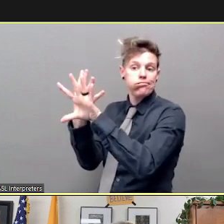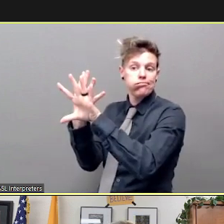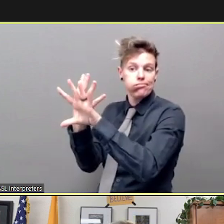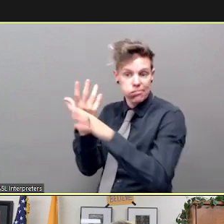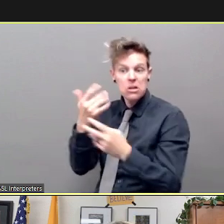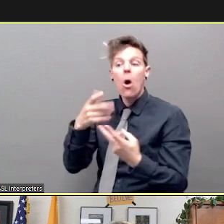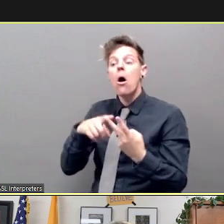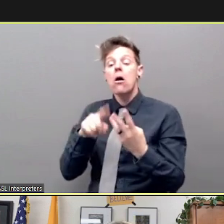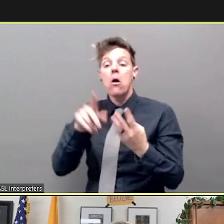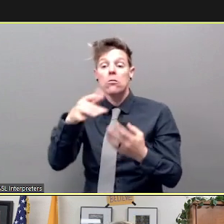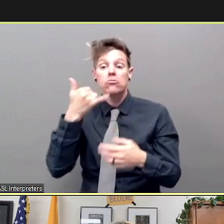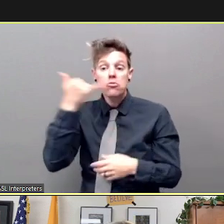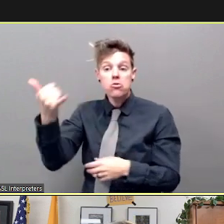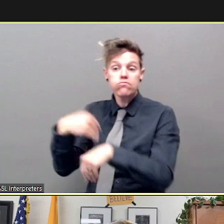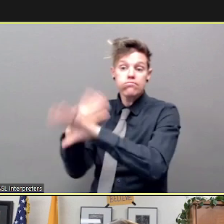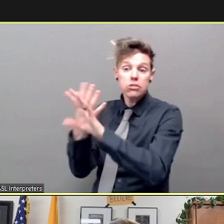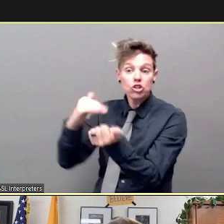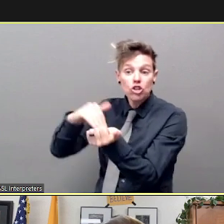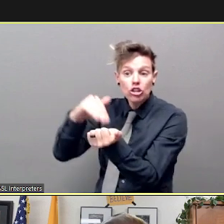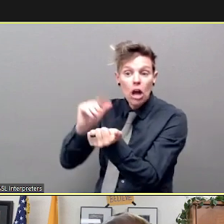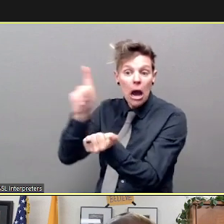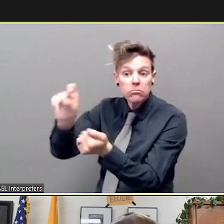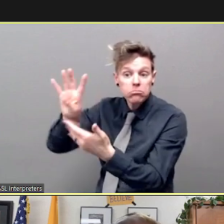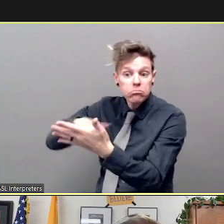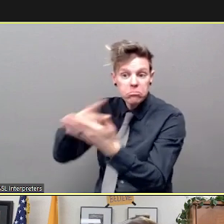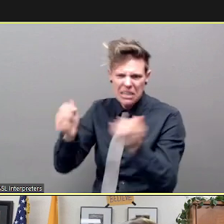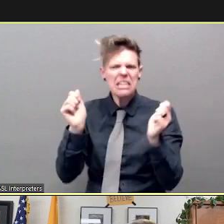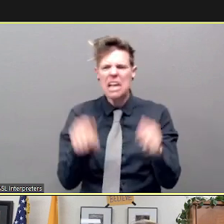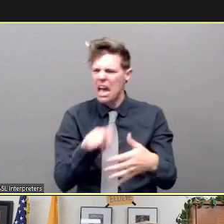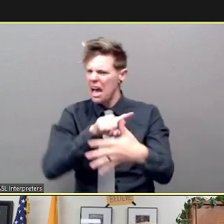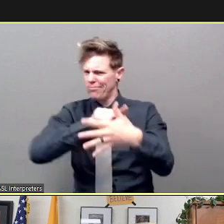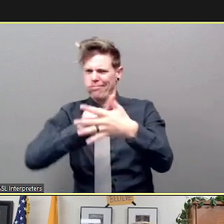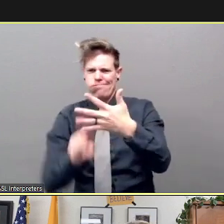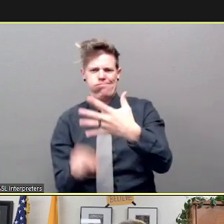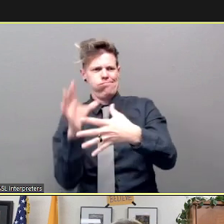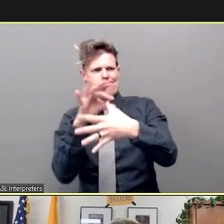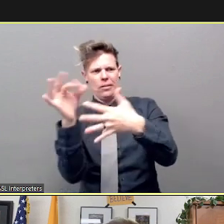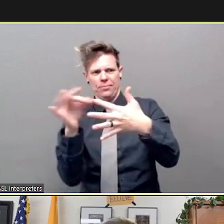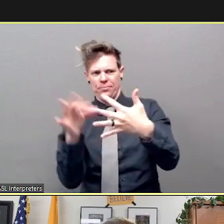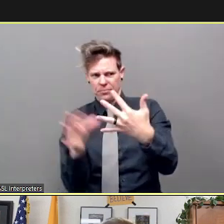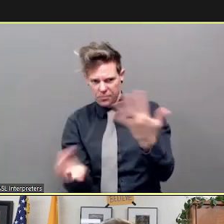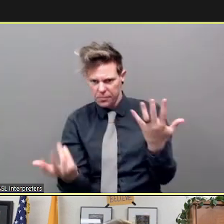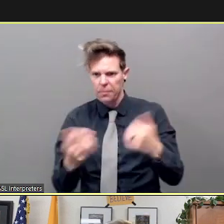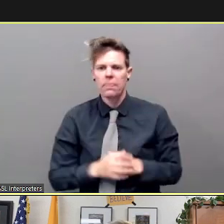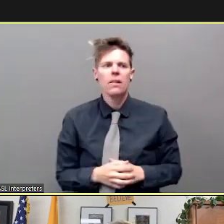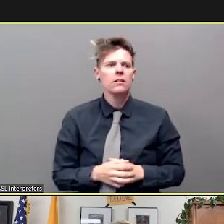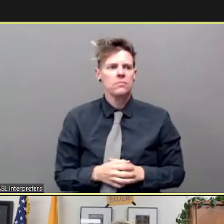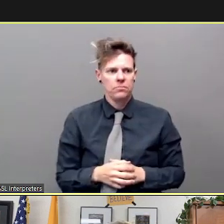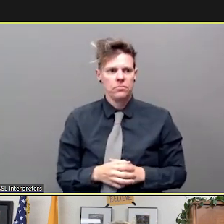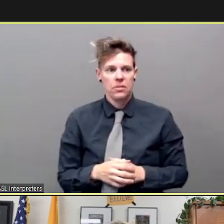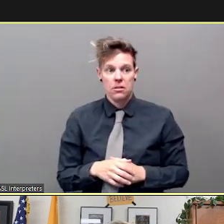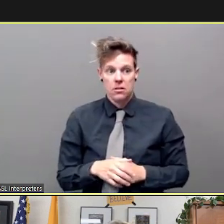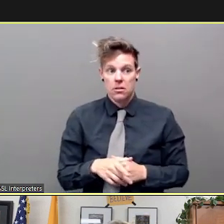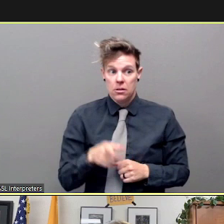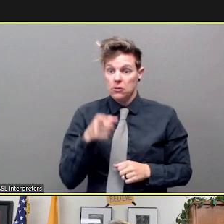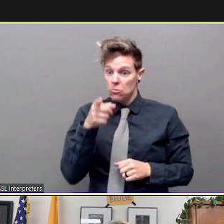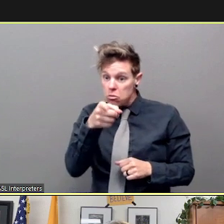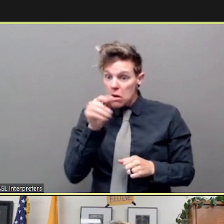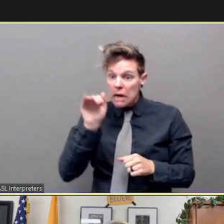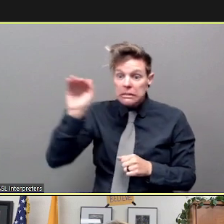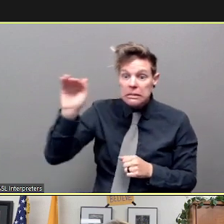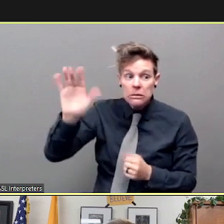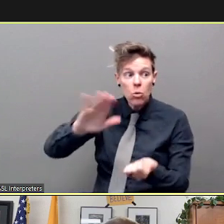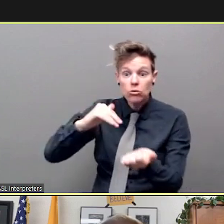or provider, nurse practitioner, physician assistant, see if their office is giving the vaccine.